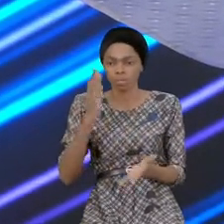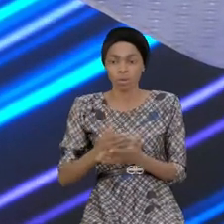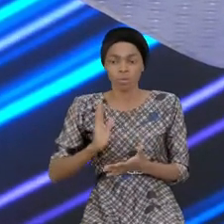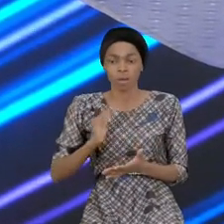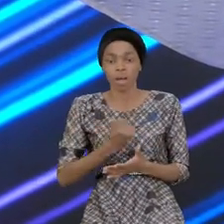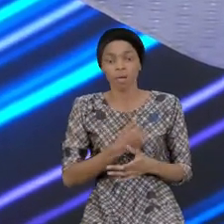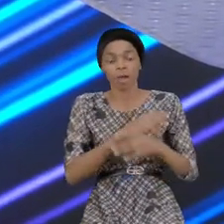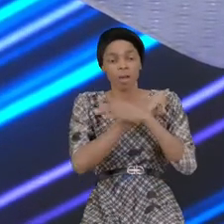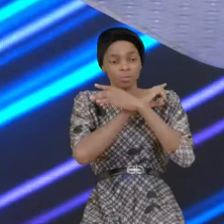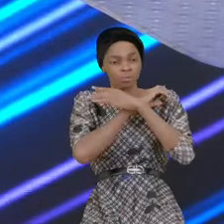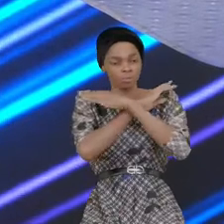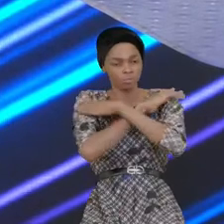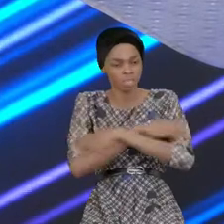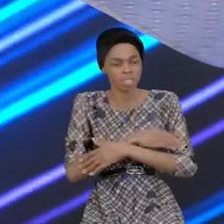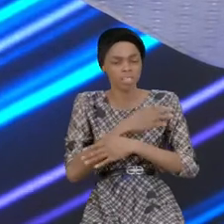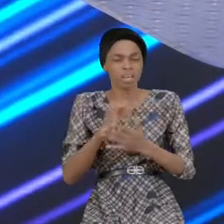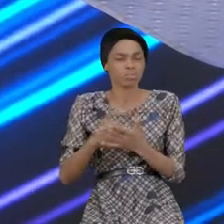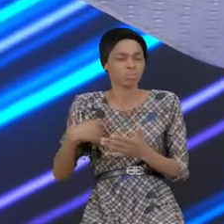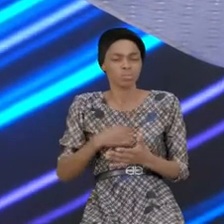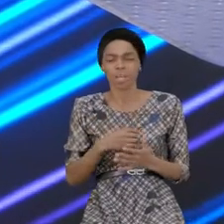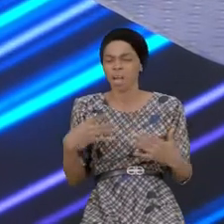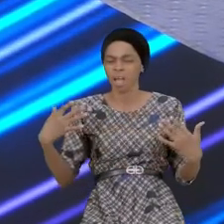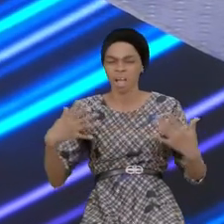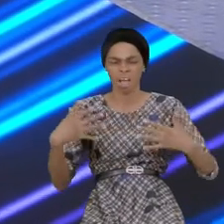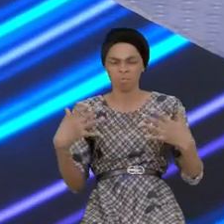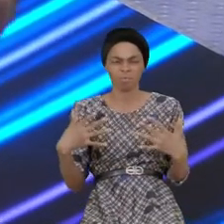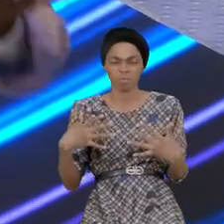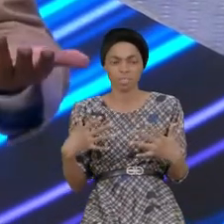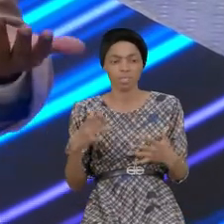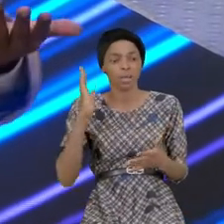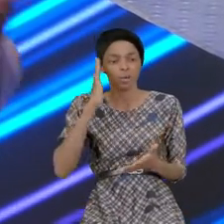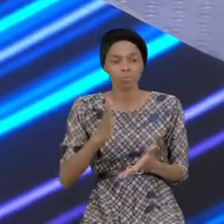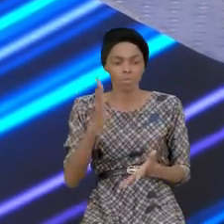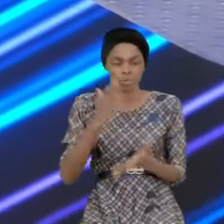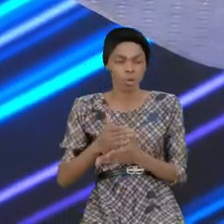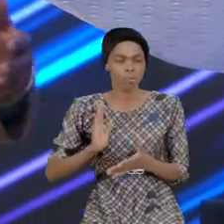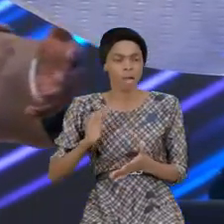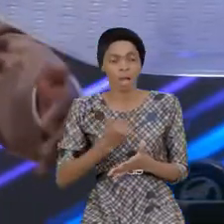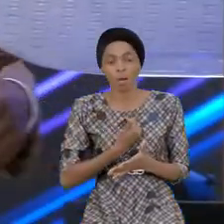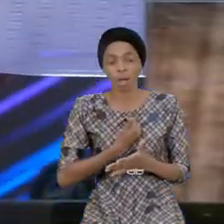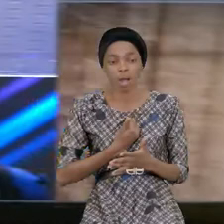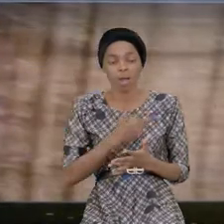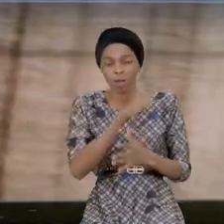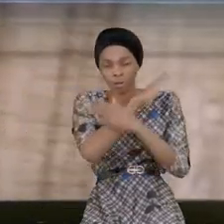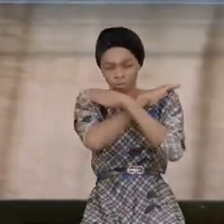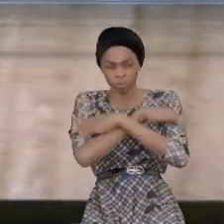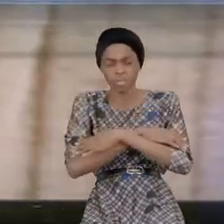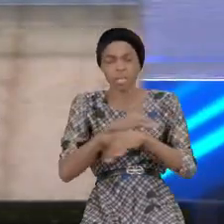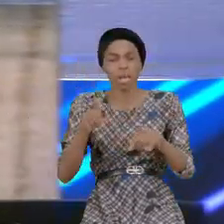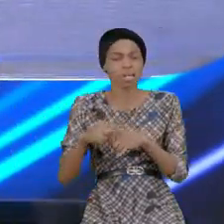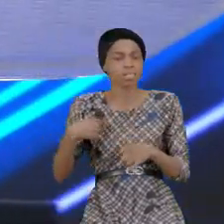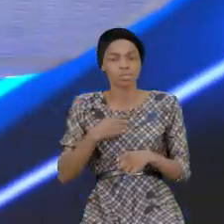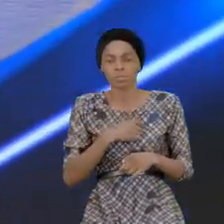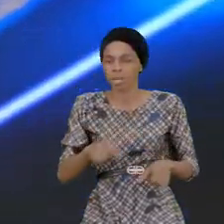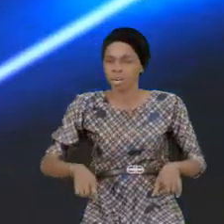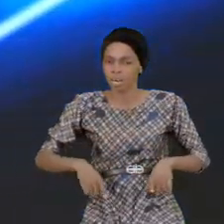we're shivering and sweating, that disturbs our rest. But as we live with people,